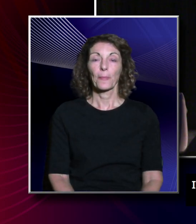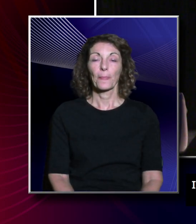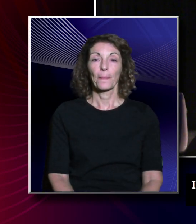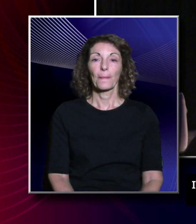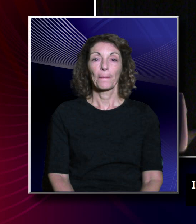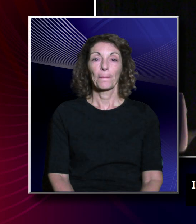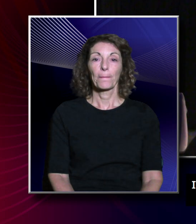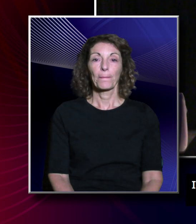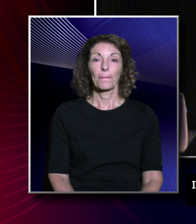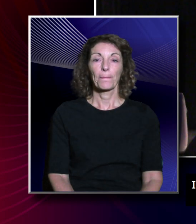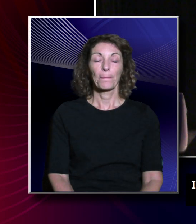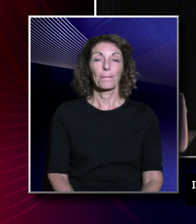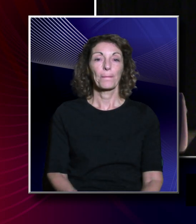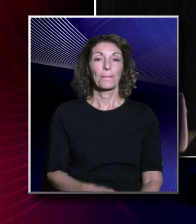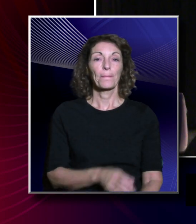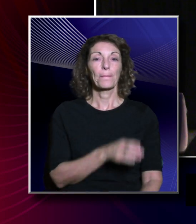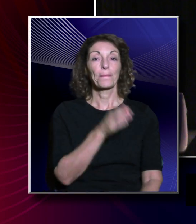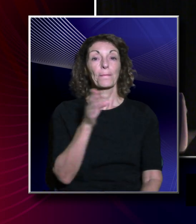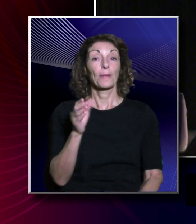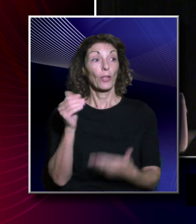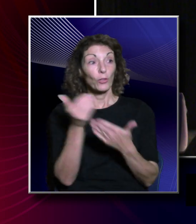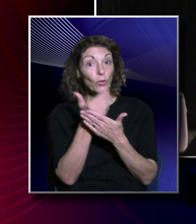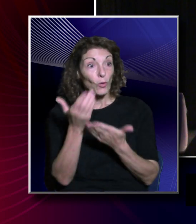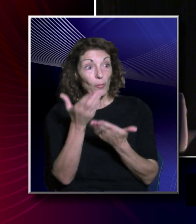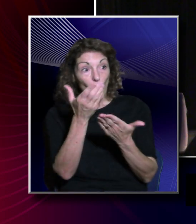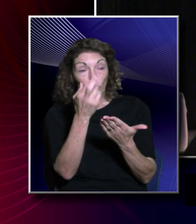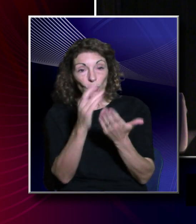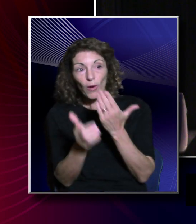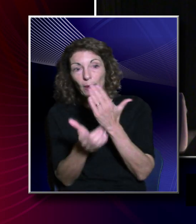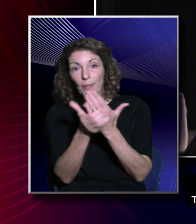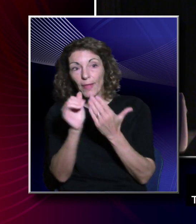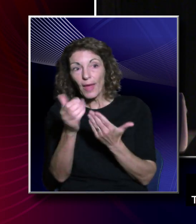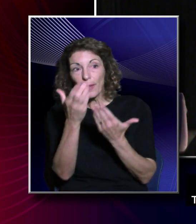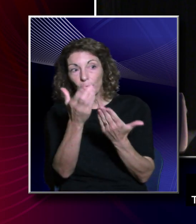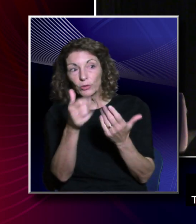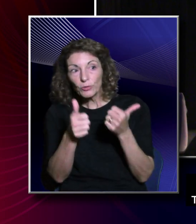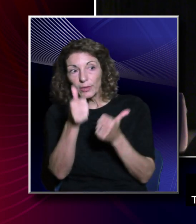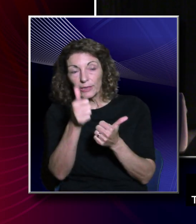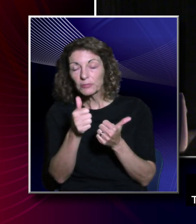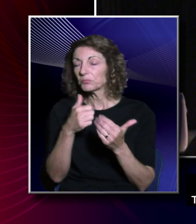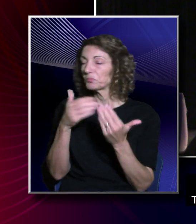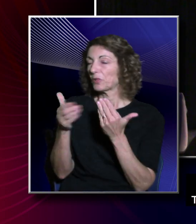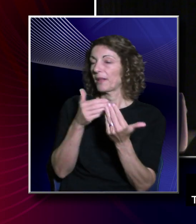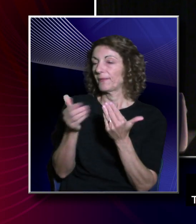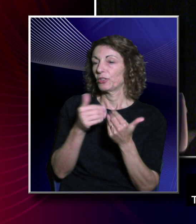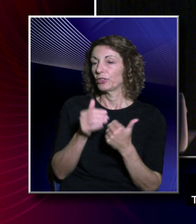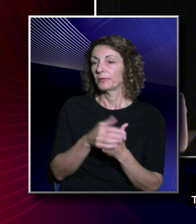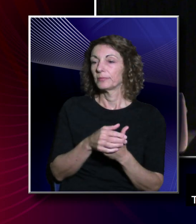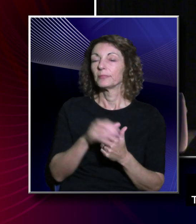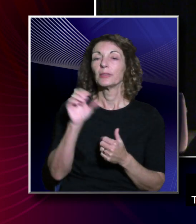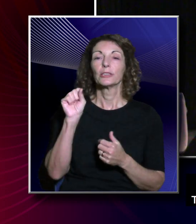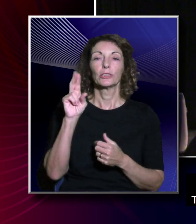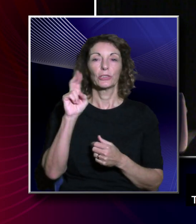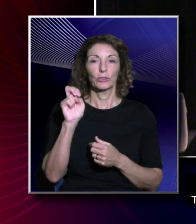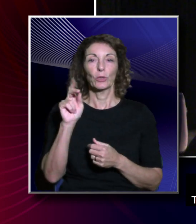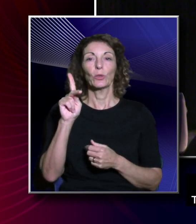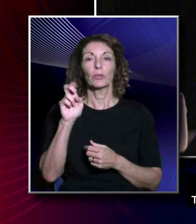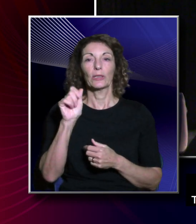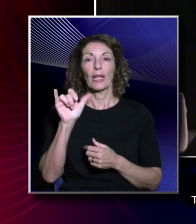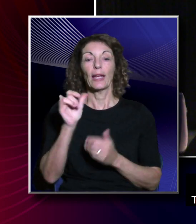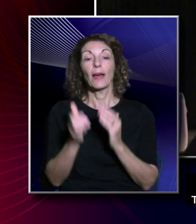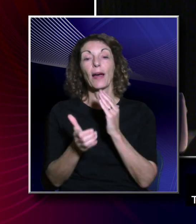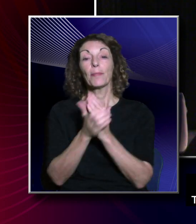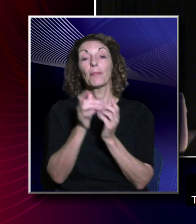Okay, so new motion or amendment to the motion? Okay, I will amend my motion to approve